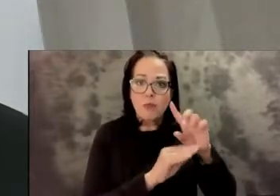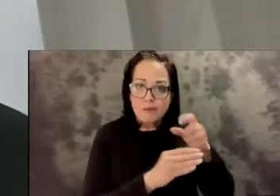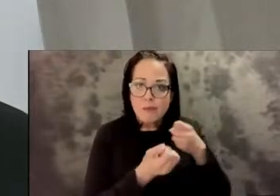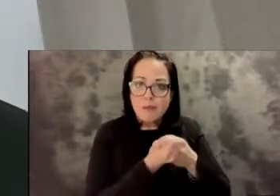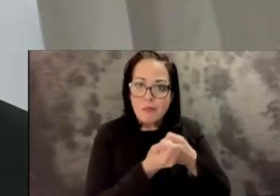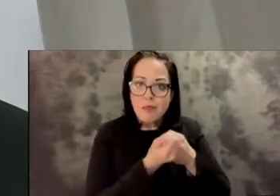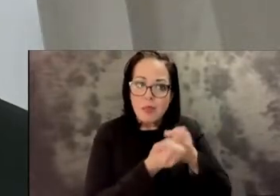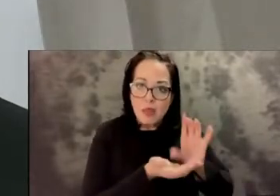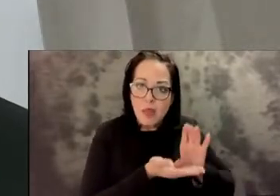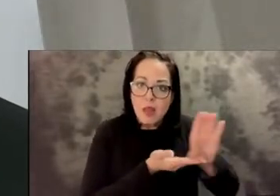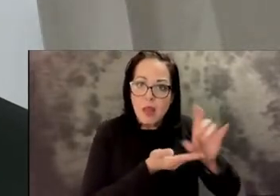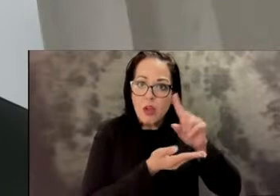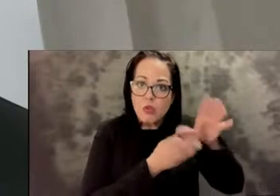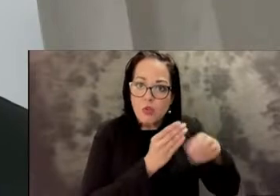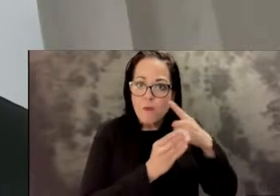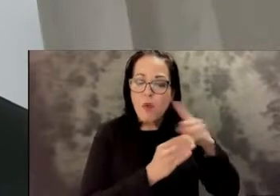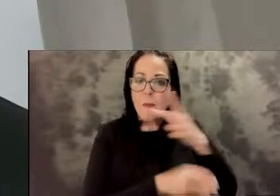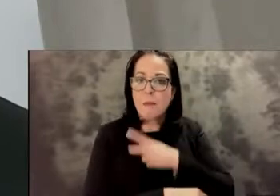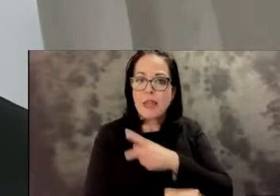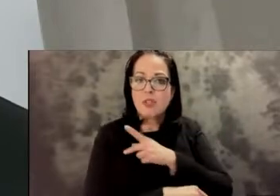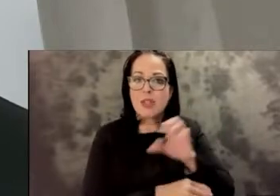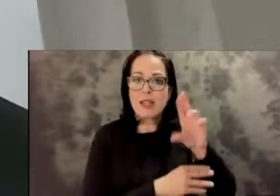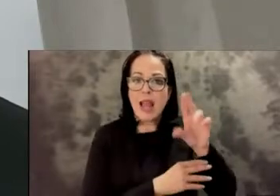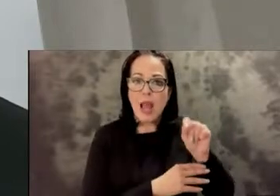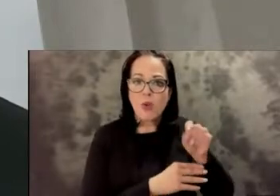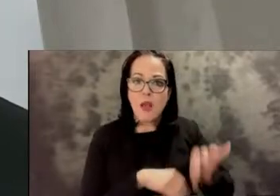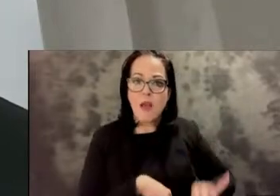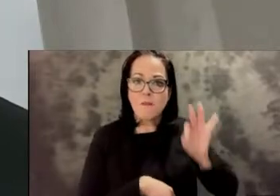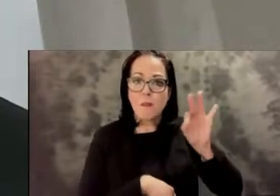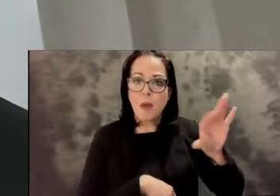out-of-pocket costs. Thank you.